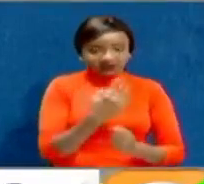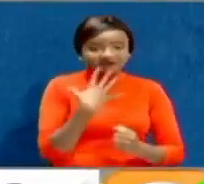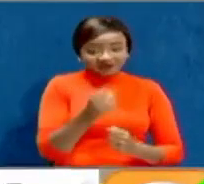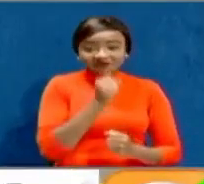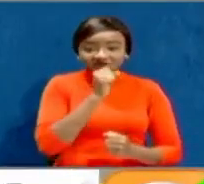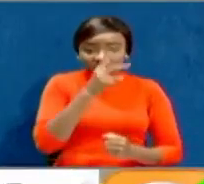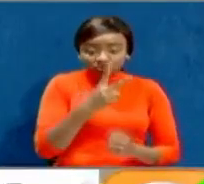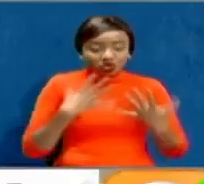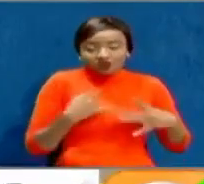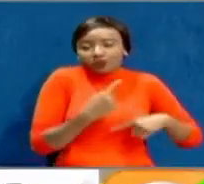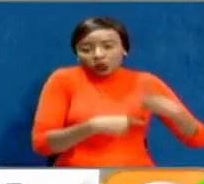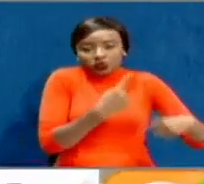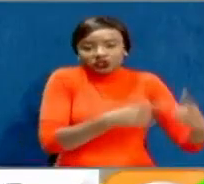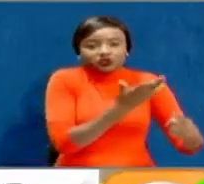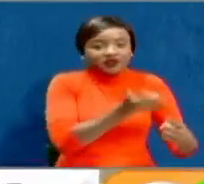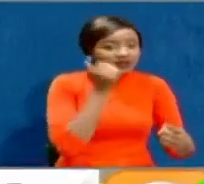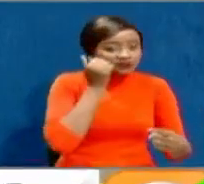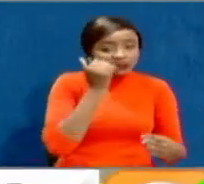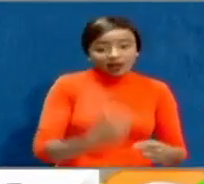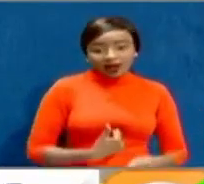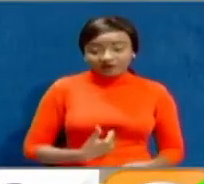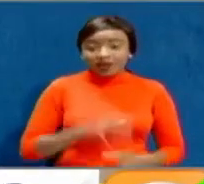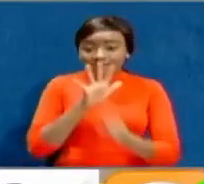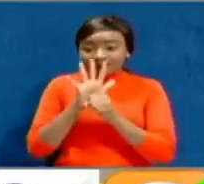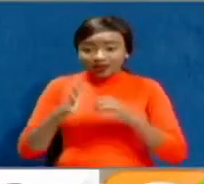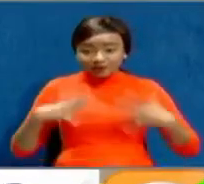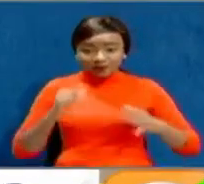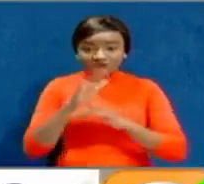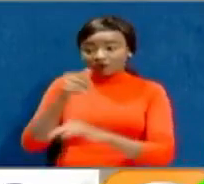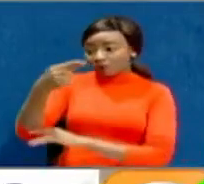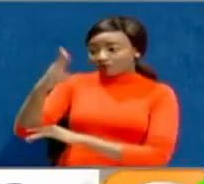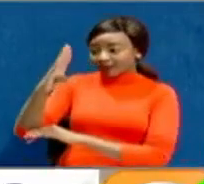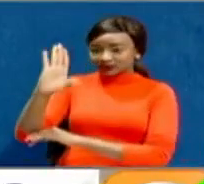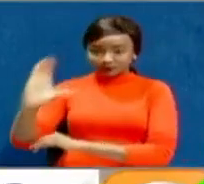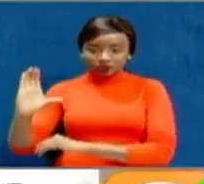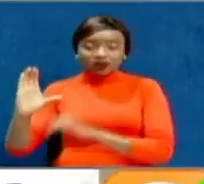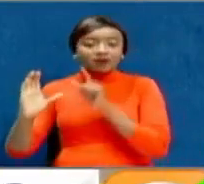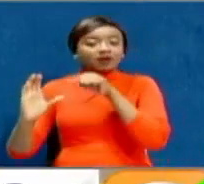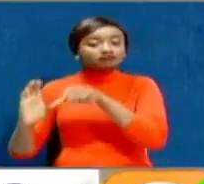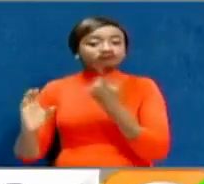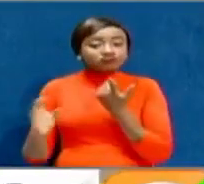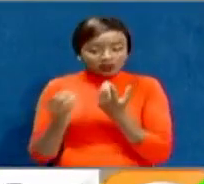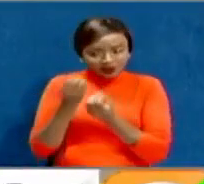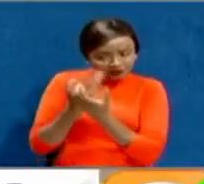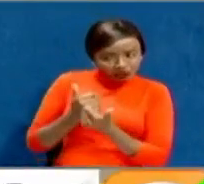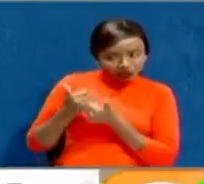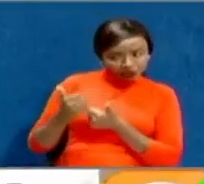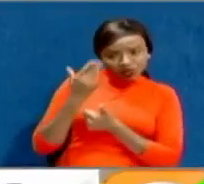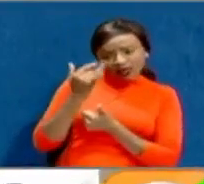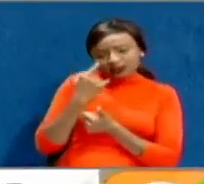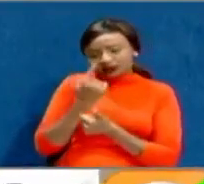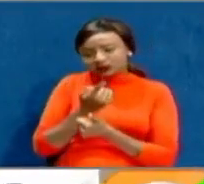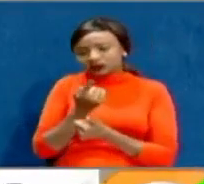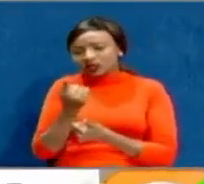13,552. A high number of recoveries, especially from the home-based program, spells good news for the country in light of facilities that